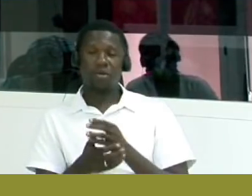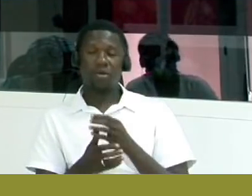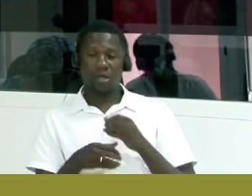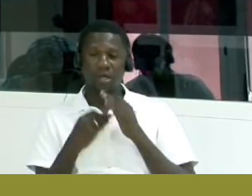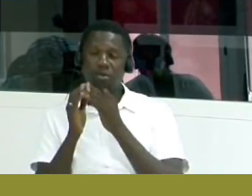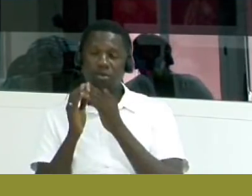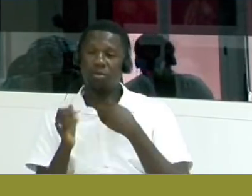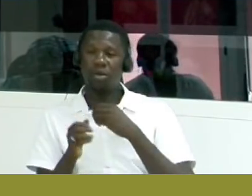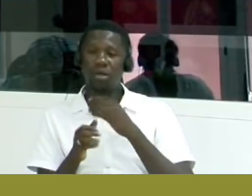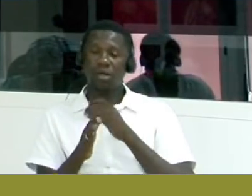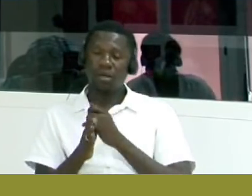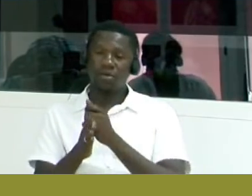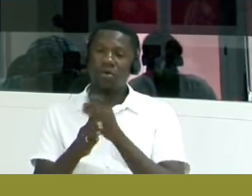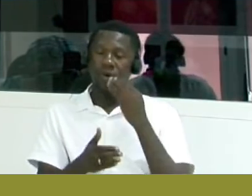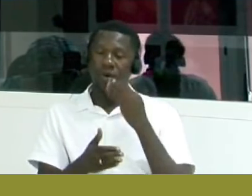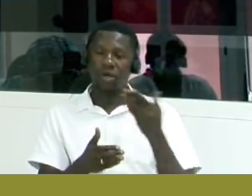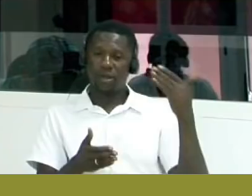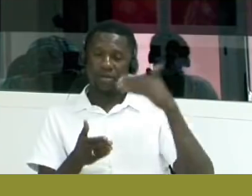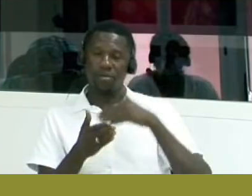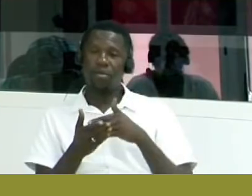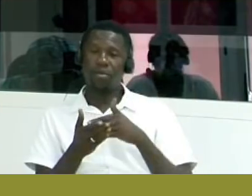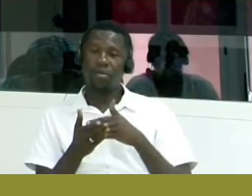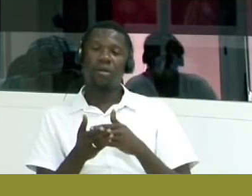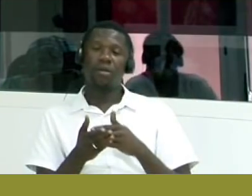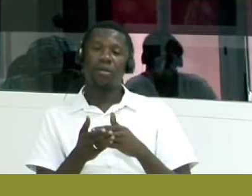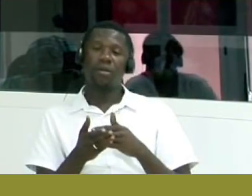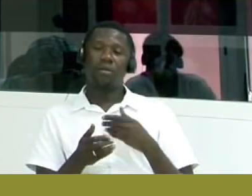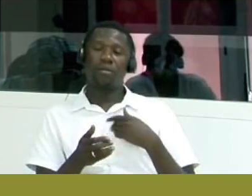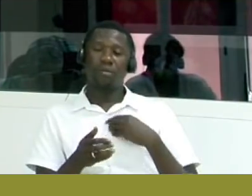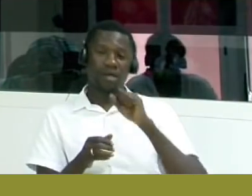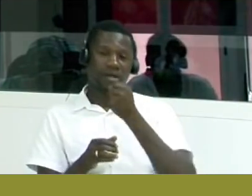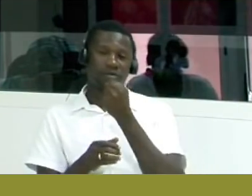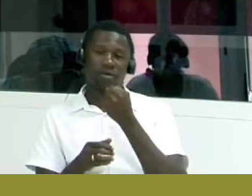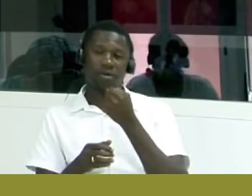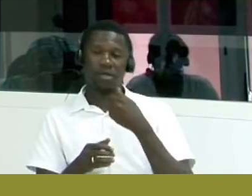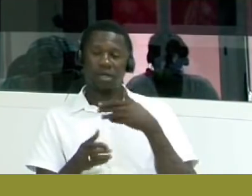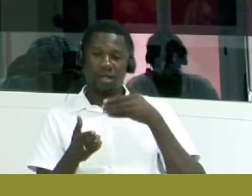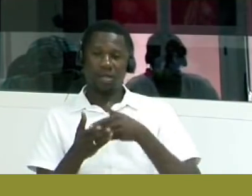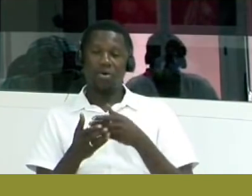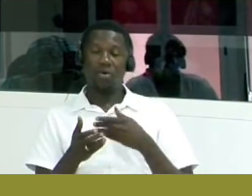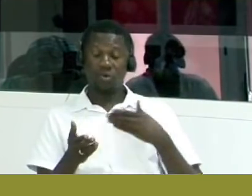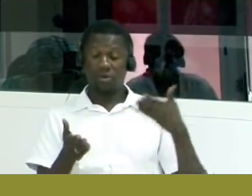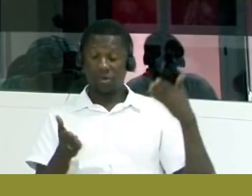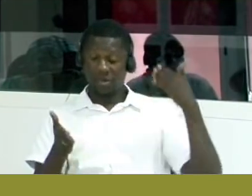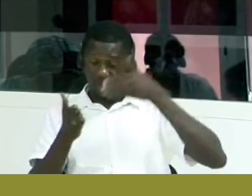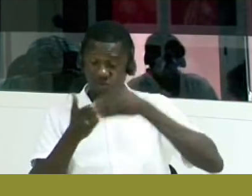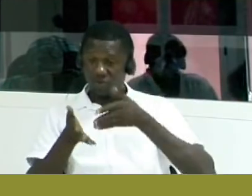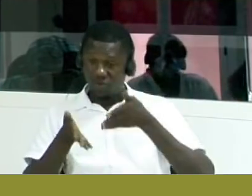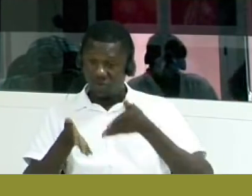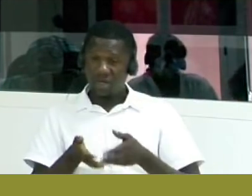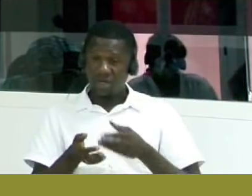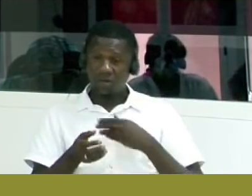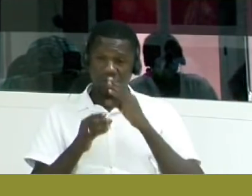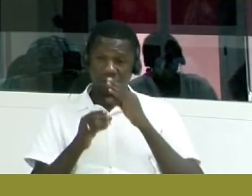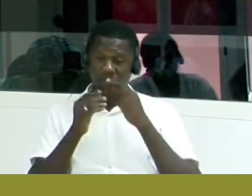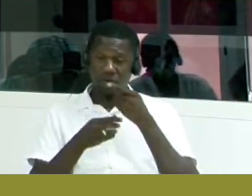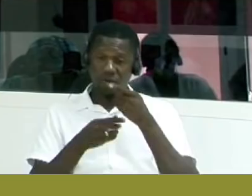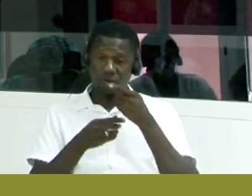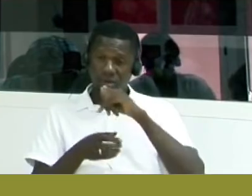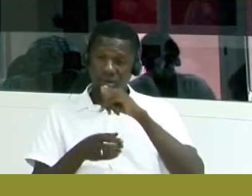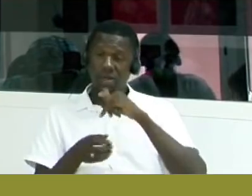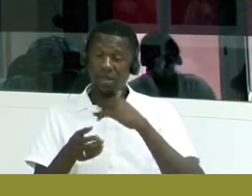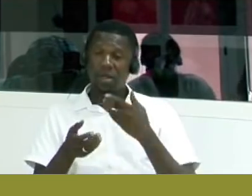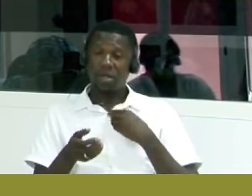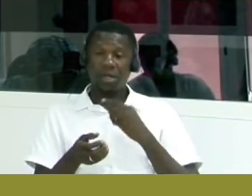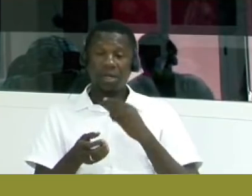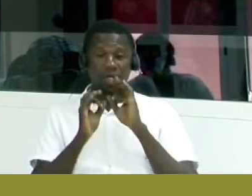they came back eventually. My difficulty here is that up to this blessed day, as we speak, I cannot tell you that